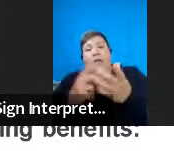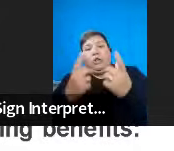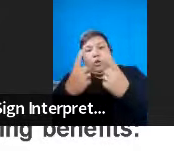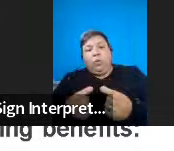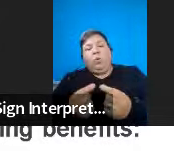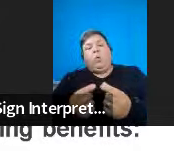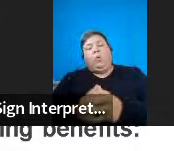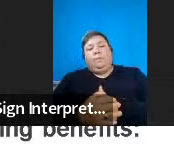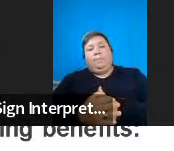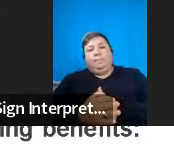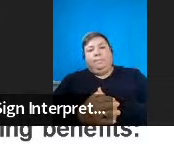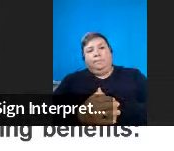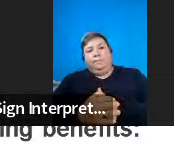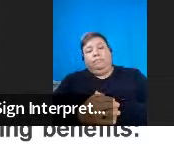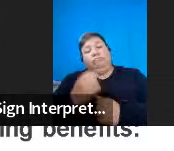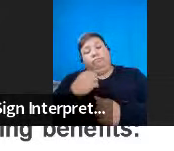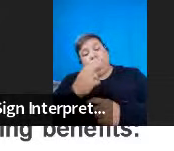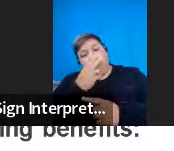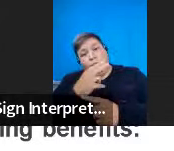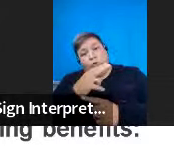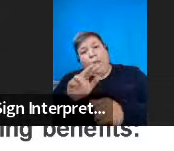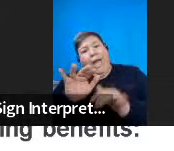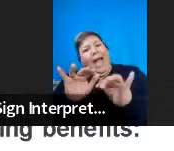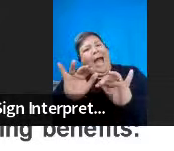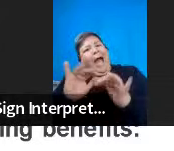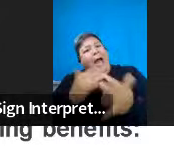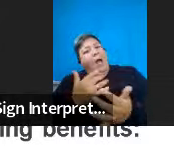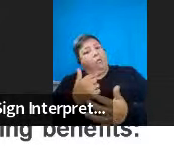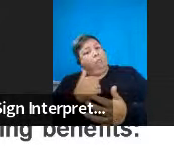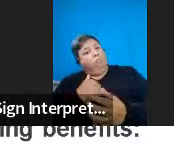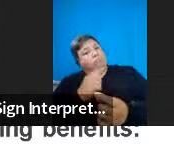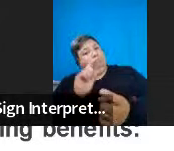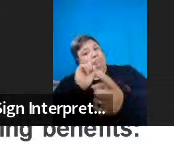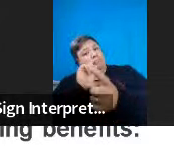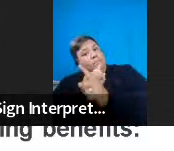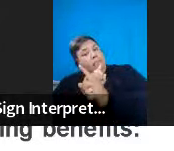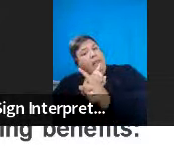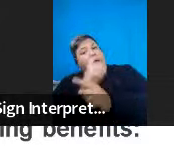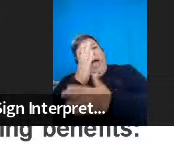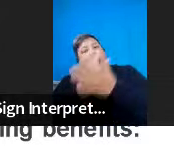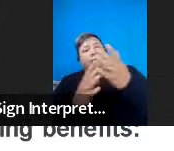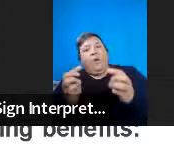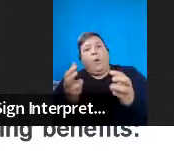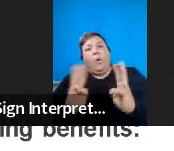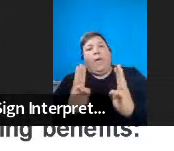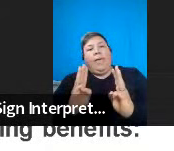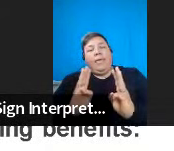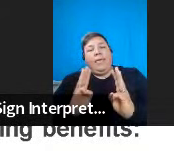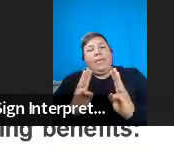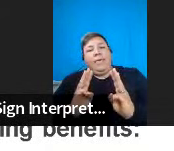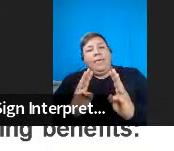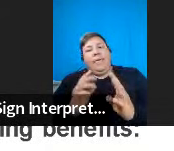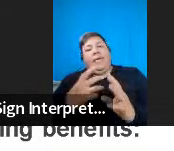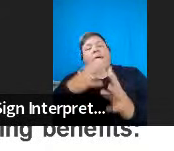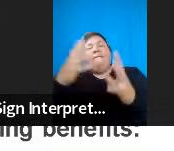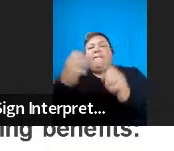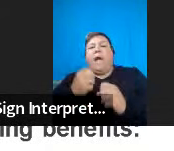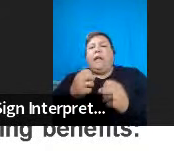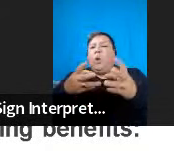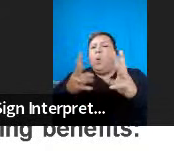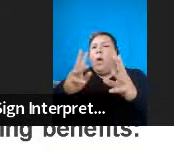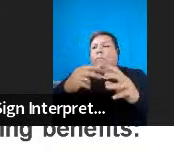on is to see how do we meet halfway? How do we find ways of working